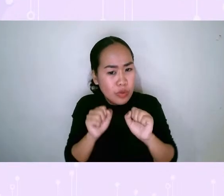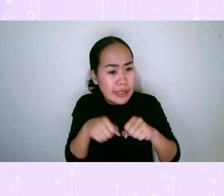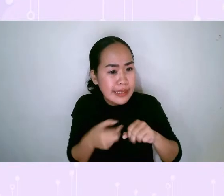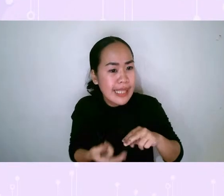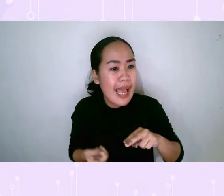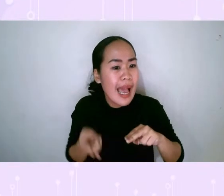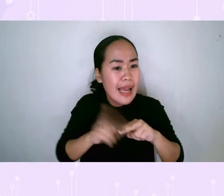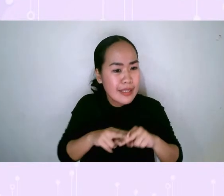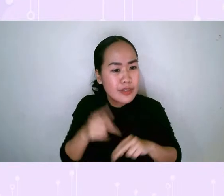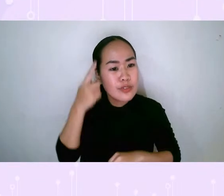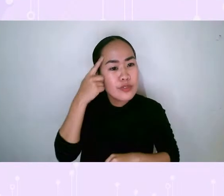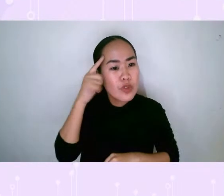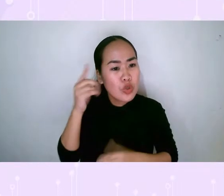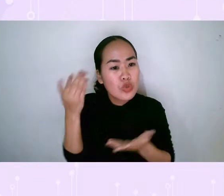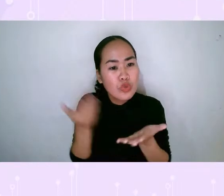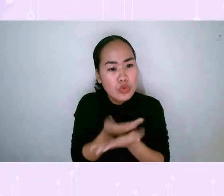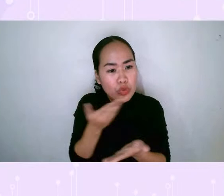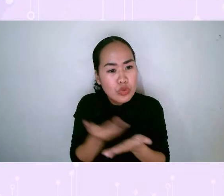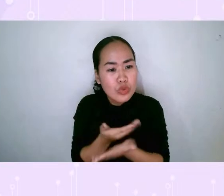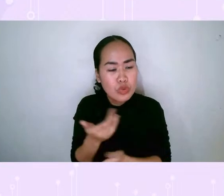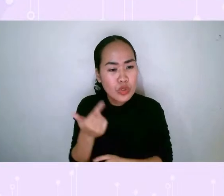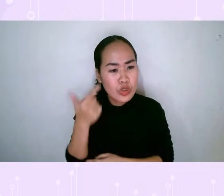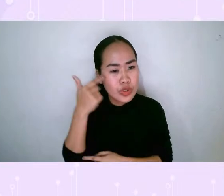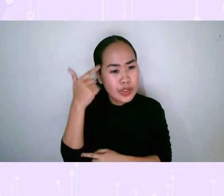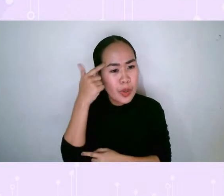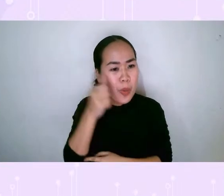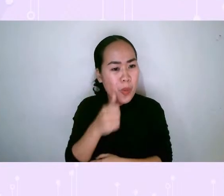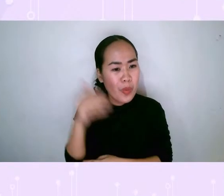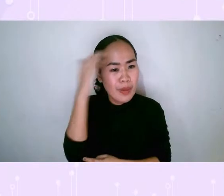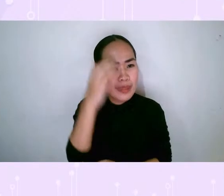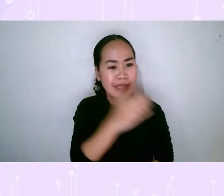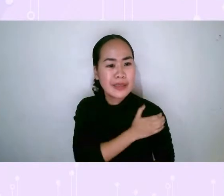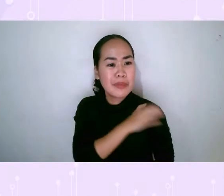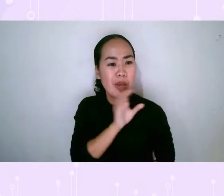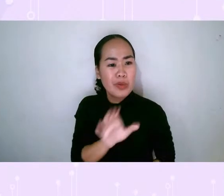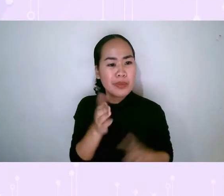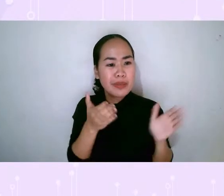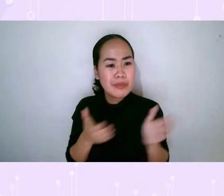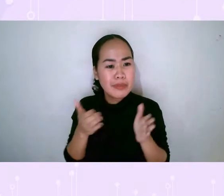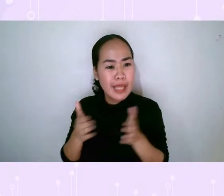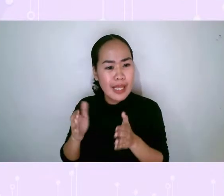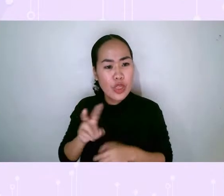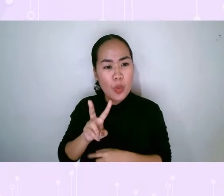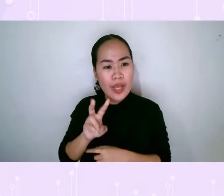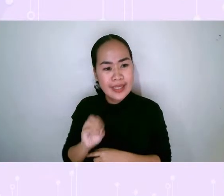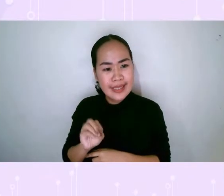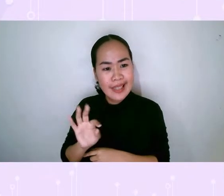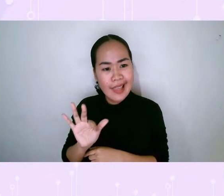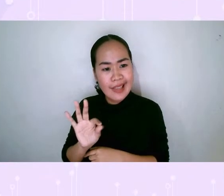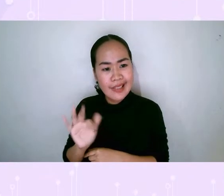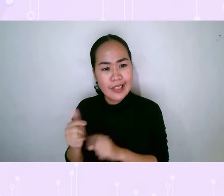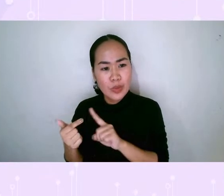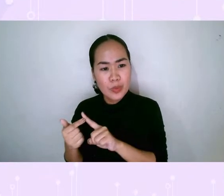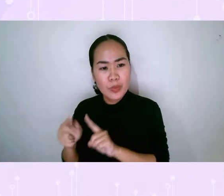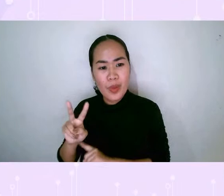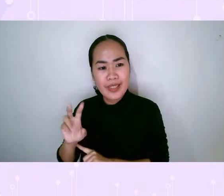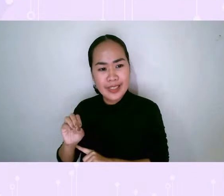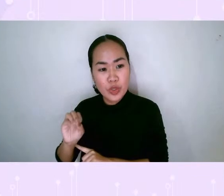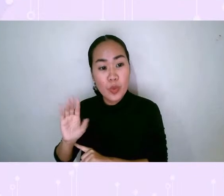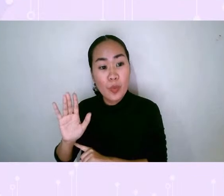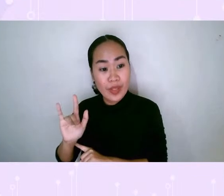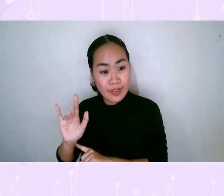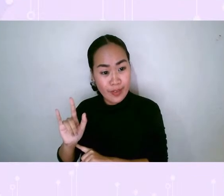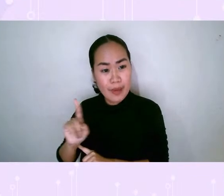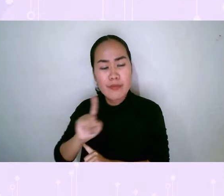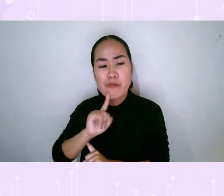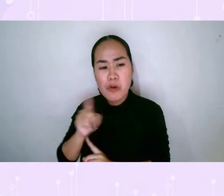and Women's Empowerment Plan, or our GWE Plan 2019-2025, related to